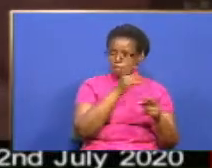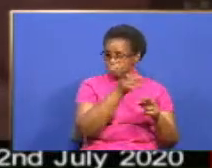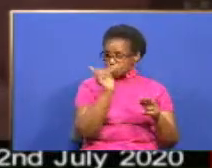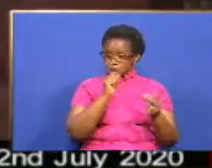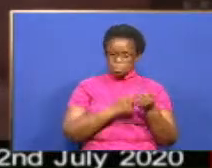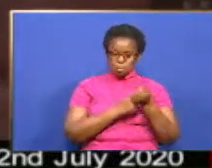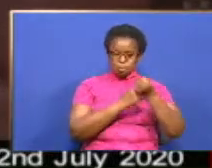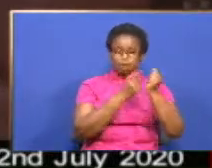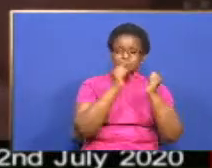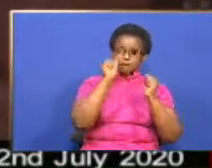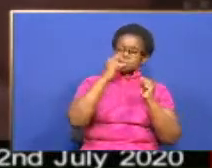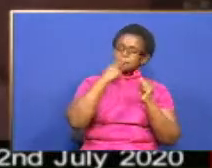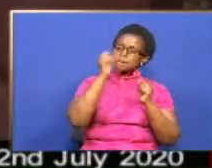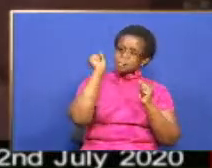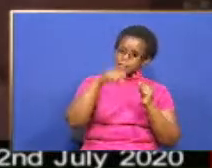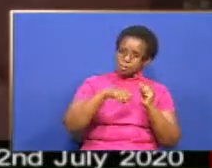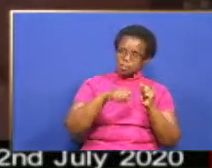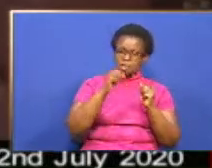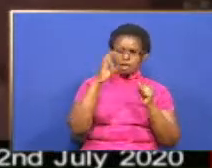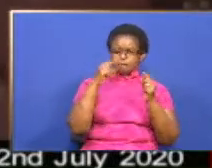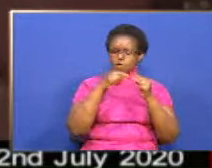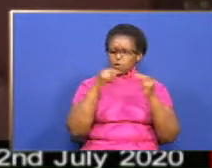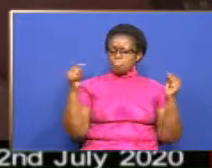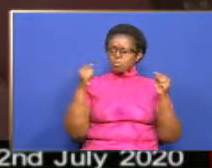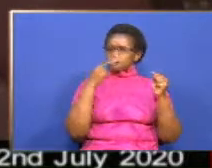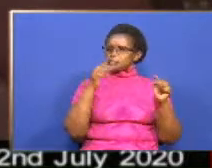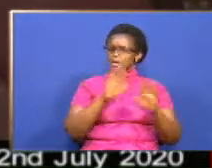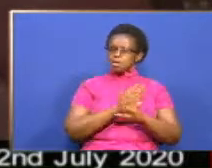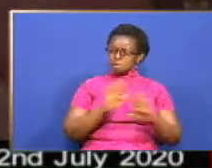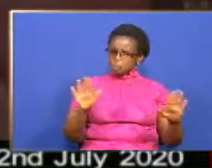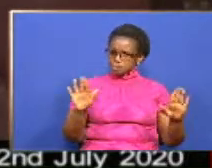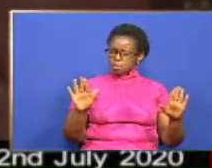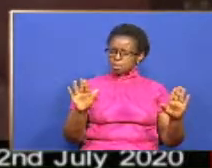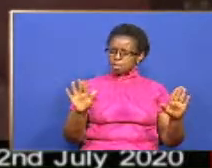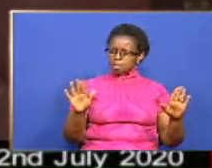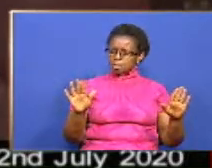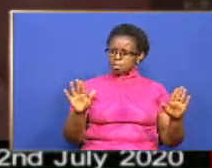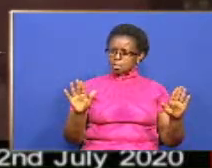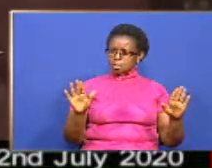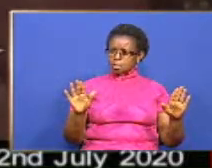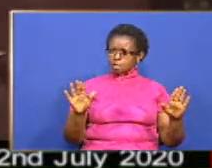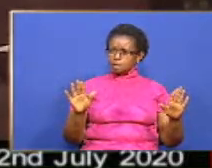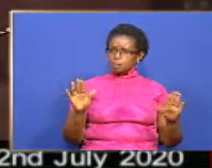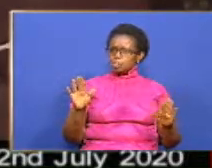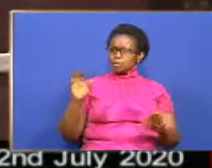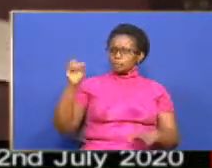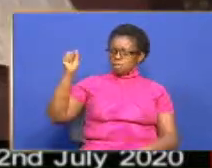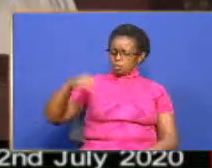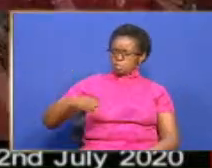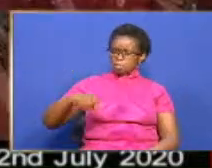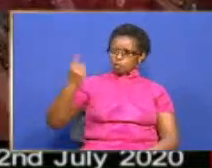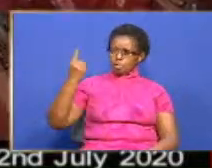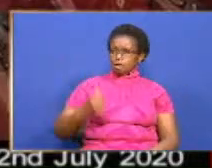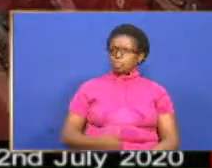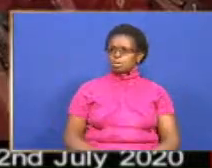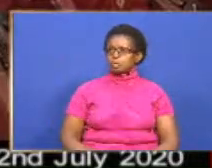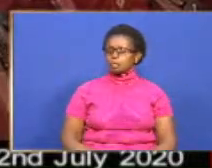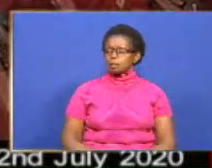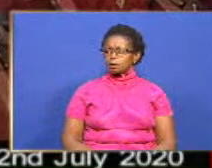say aye? Aye. Will as many as are of a contrary opinion say nay? The ayes have it.